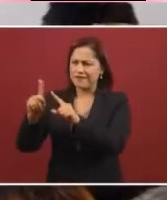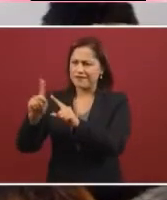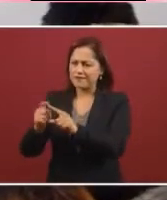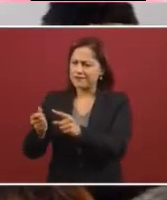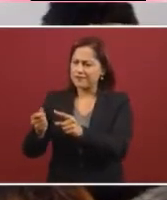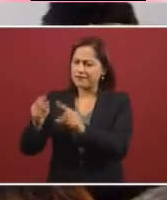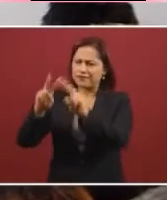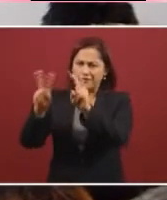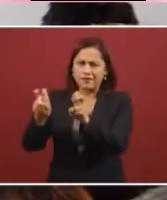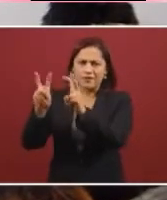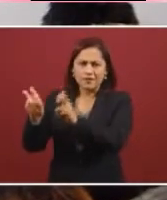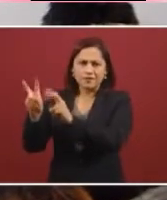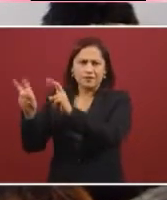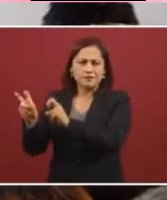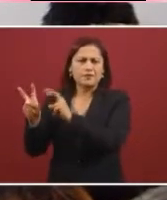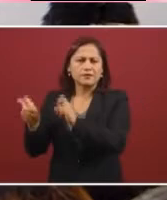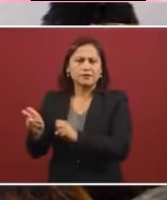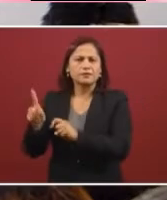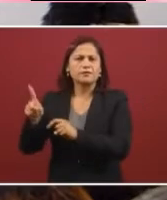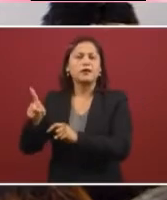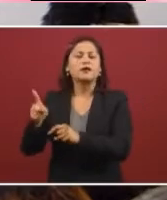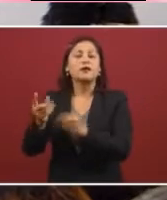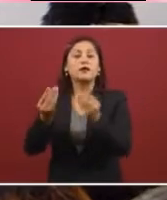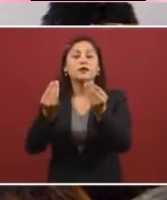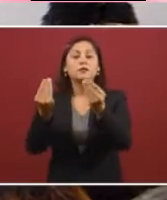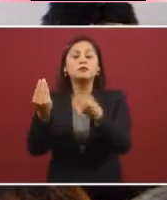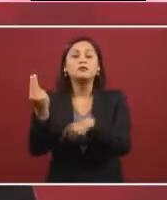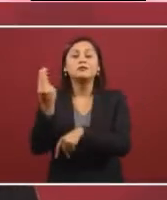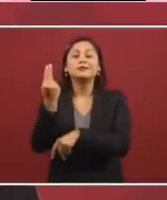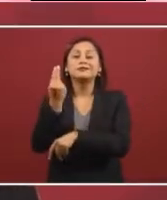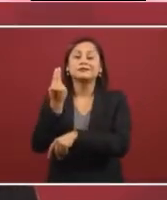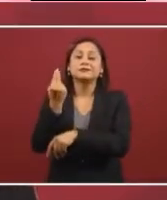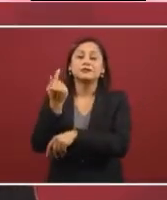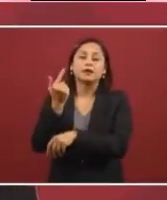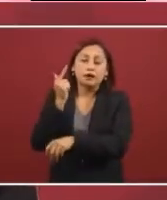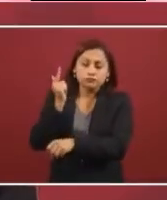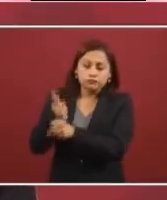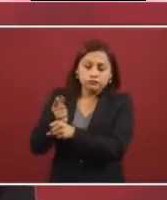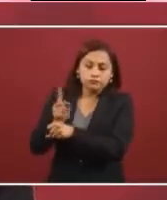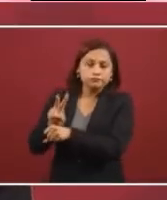ser supervisados, so that they will not be supervised, para